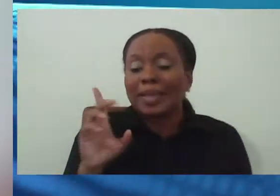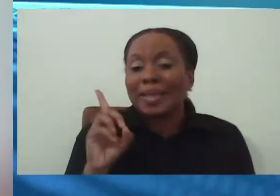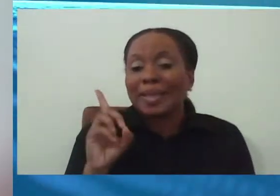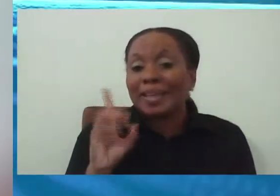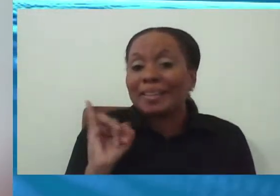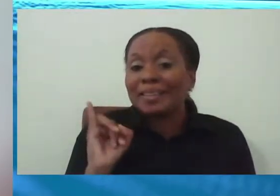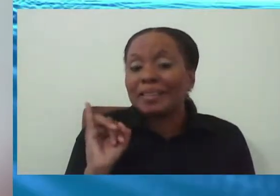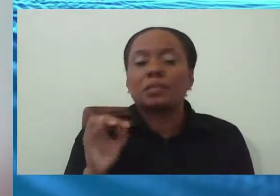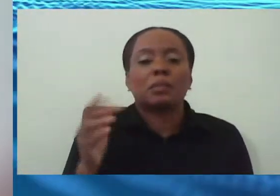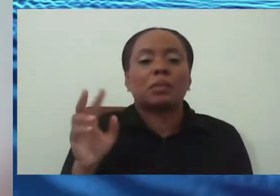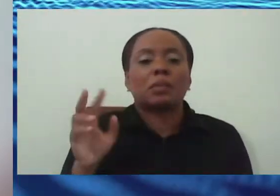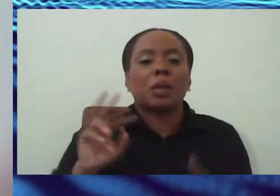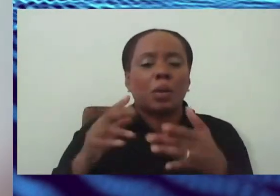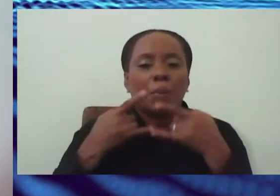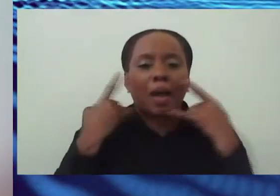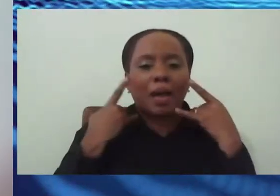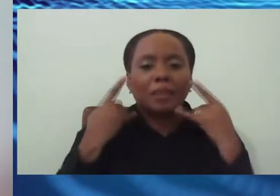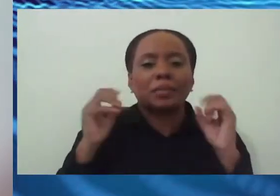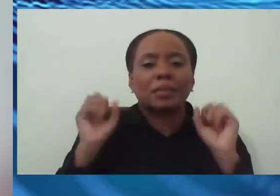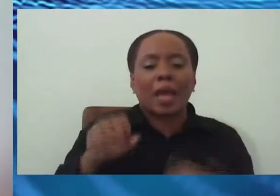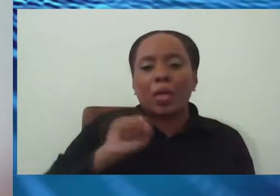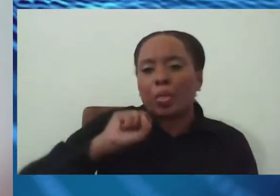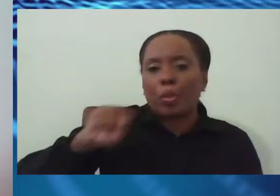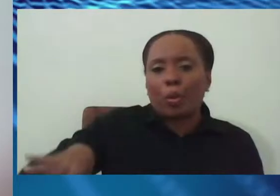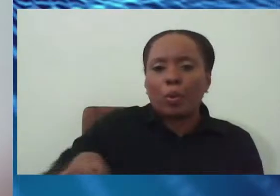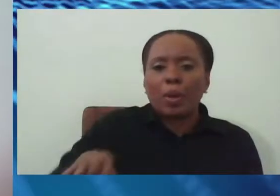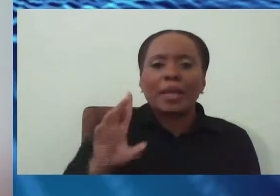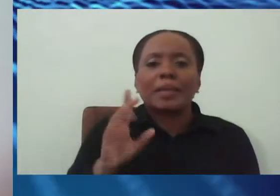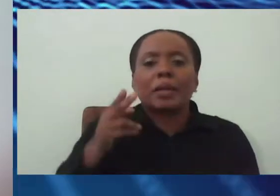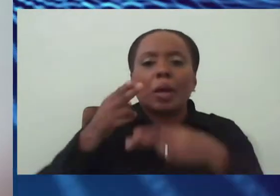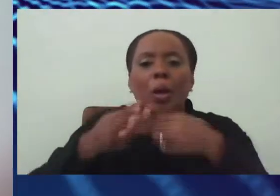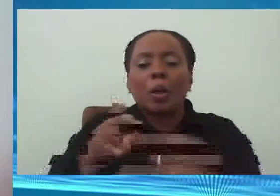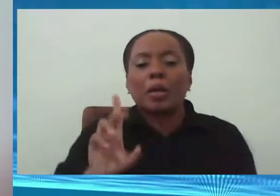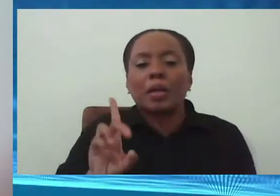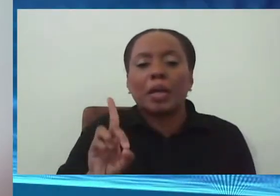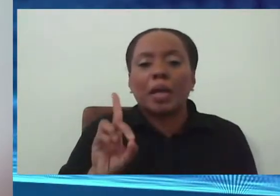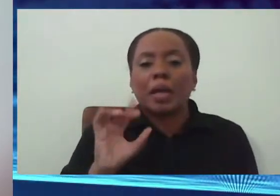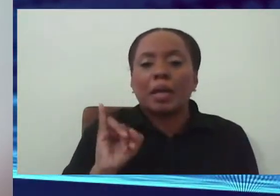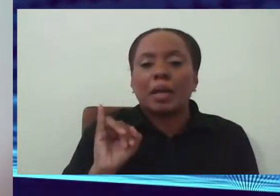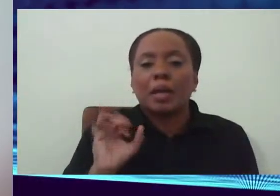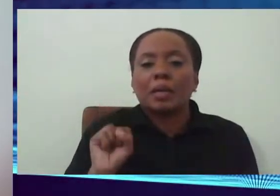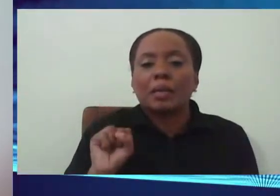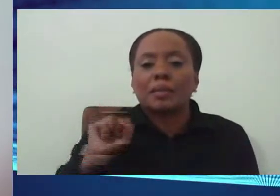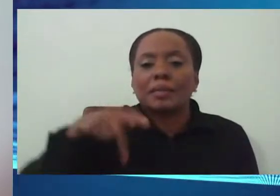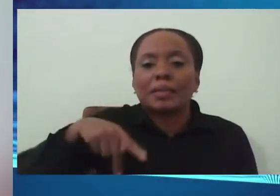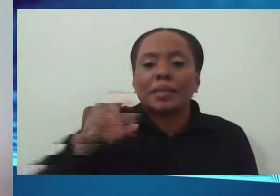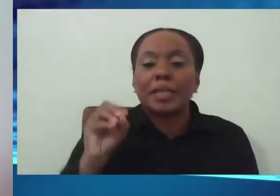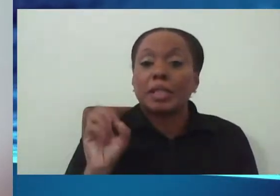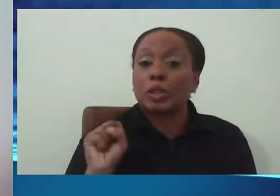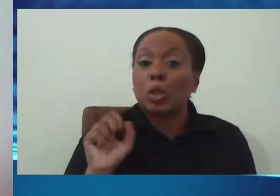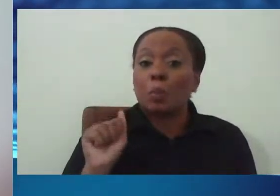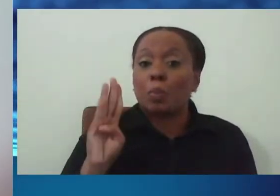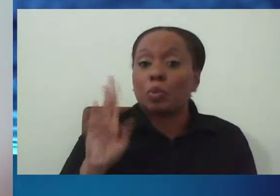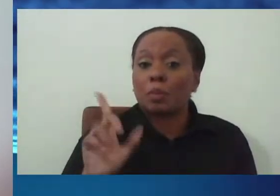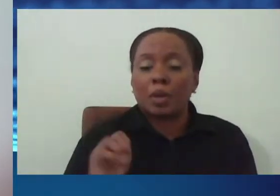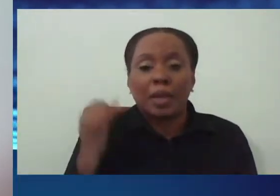and over time, a mask may lose some of its effectiveness if it is